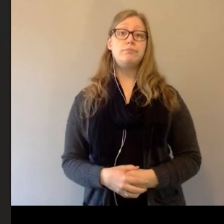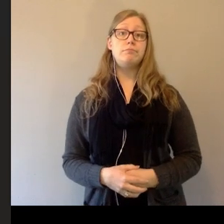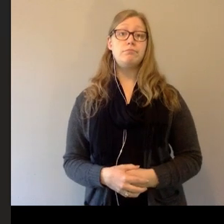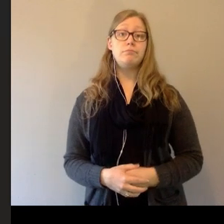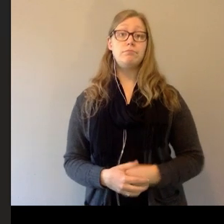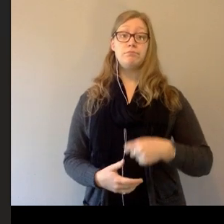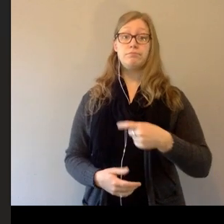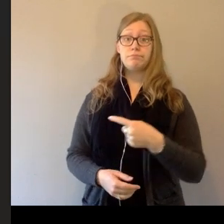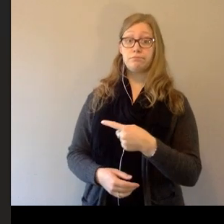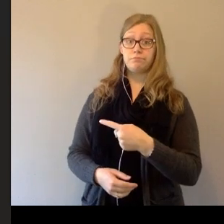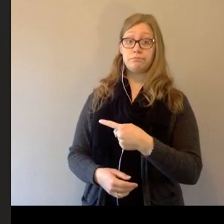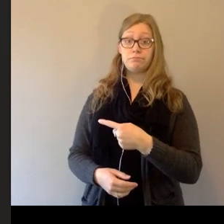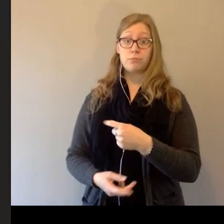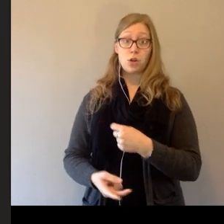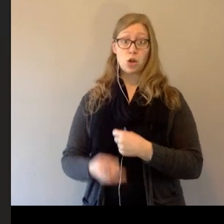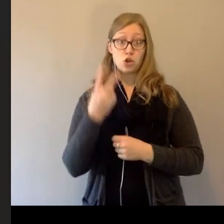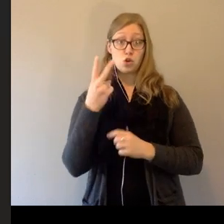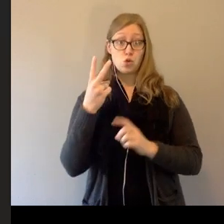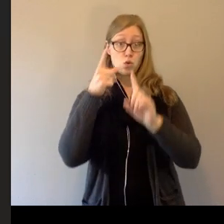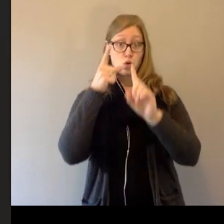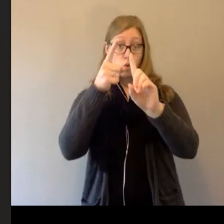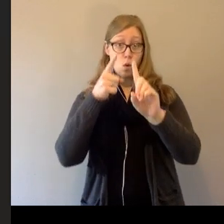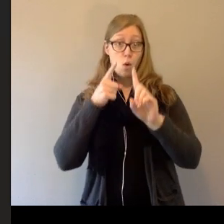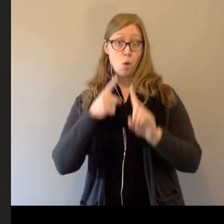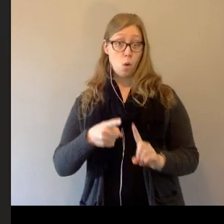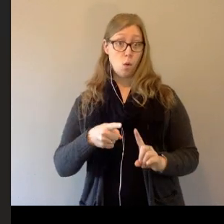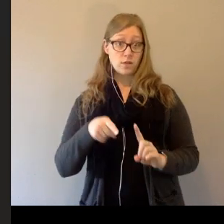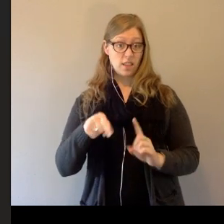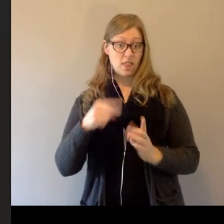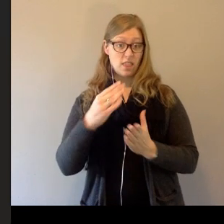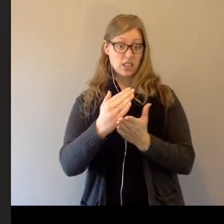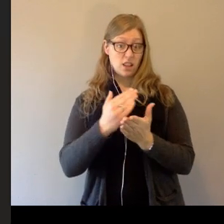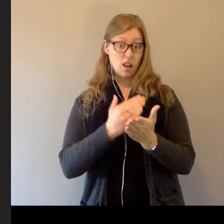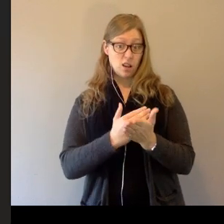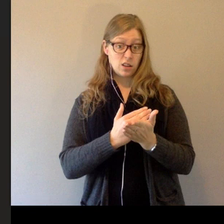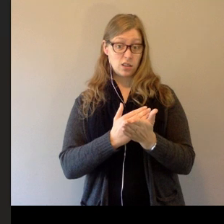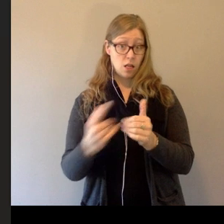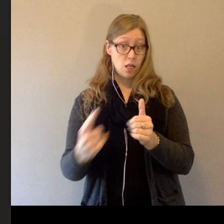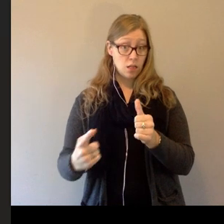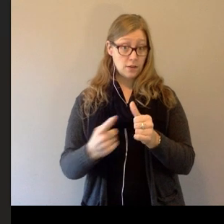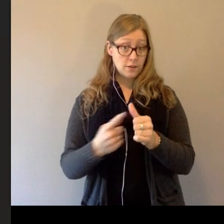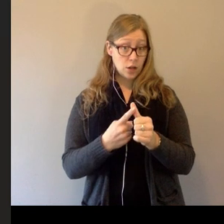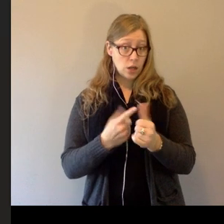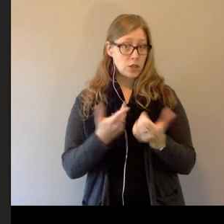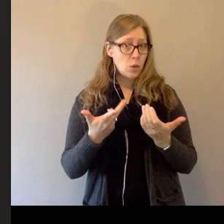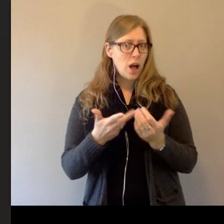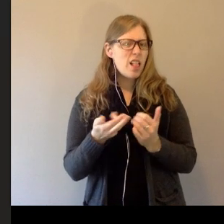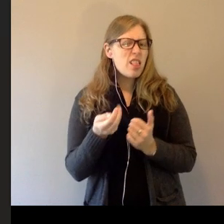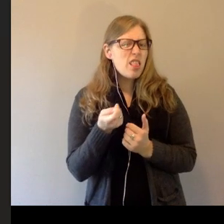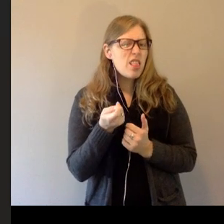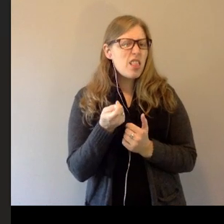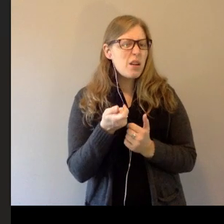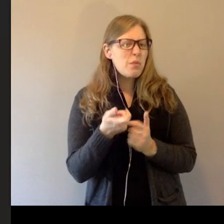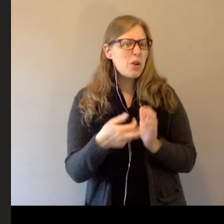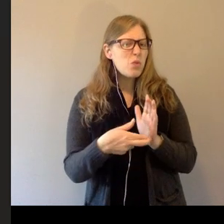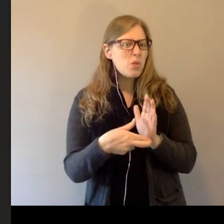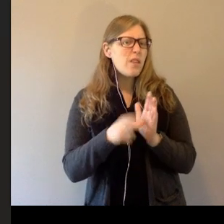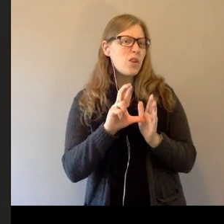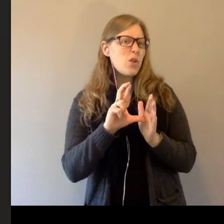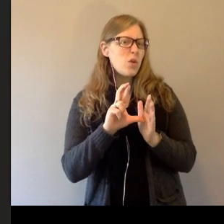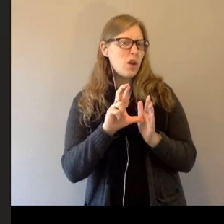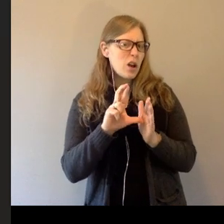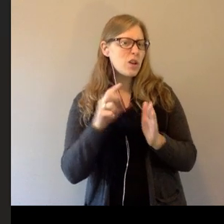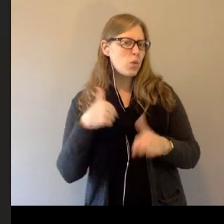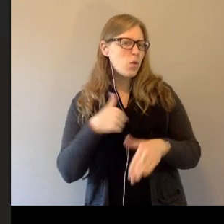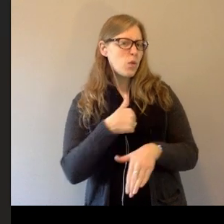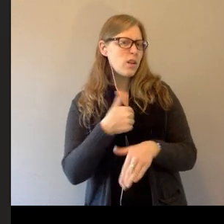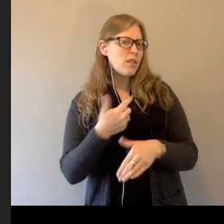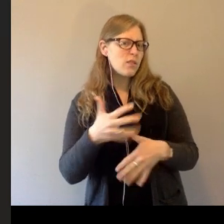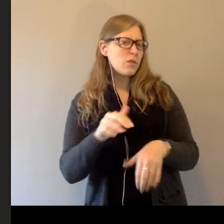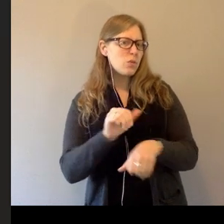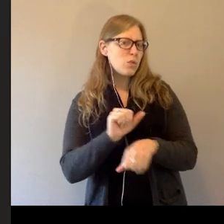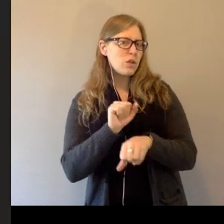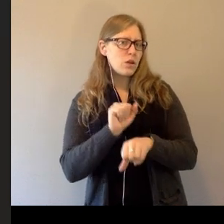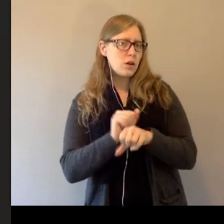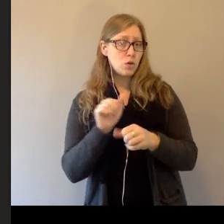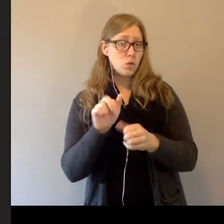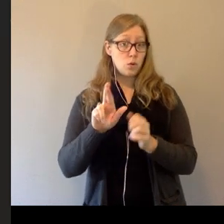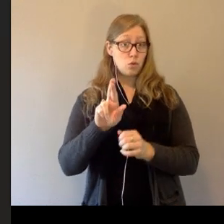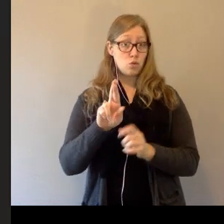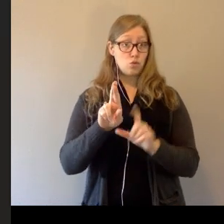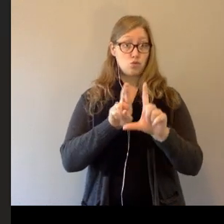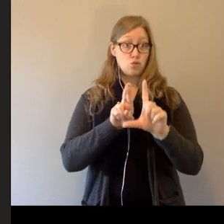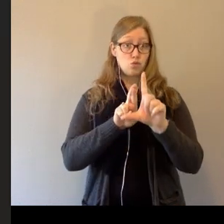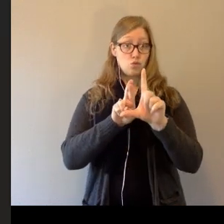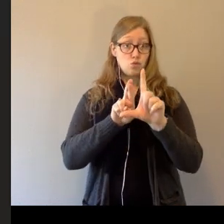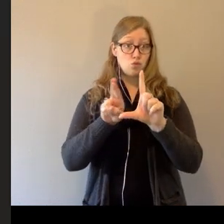So we had two lesson goals in this lesson. The first was a little bit of review because we worked with right triangles before, but it